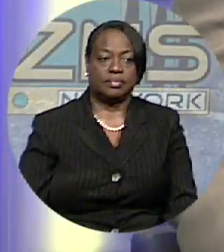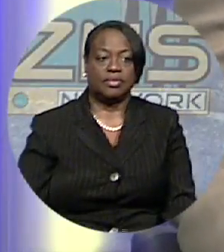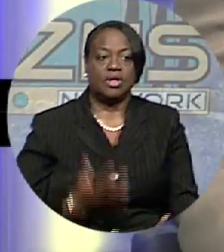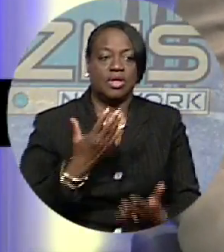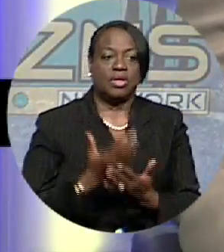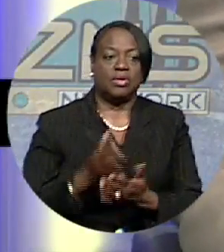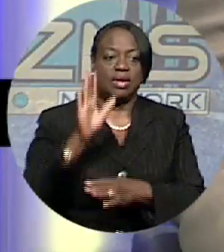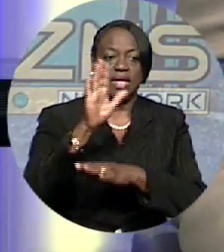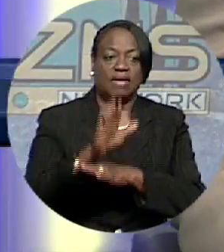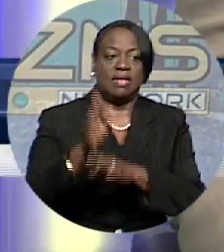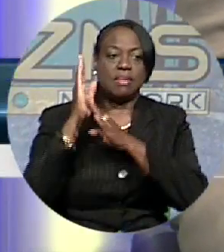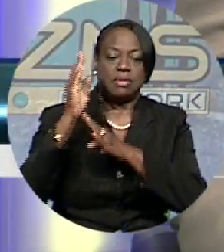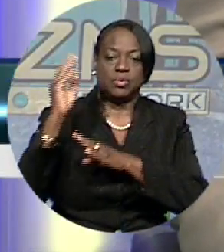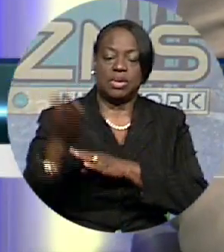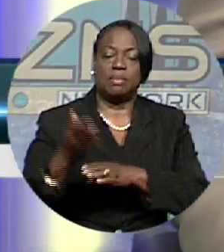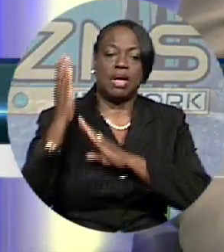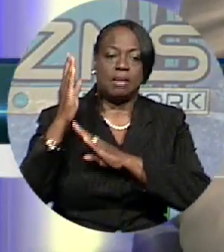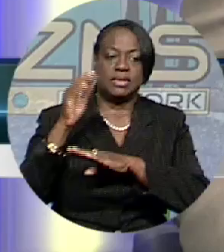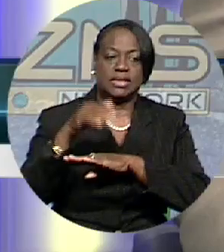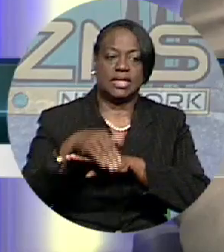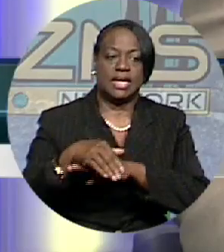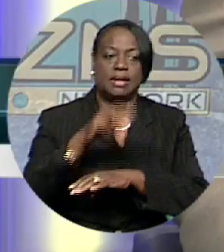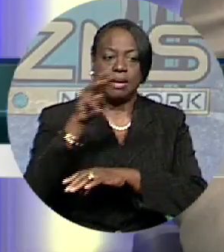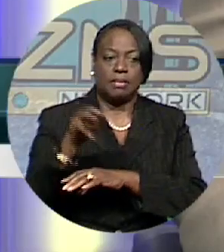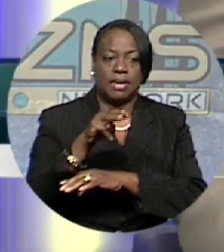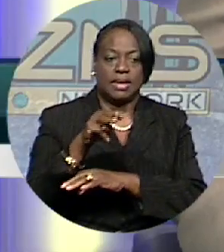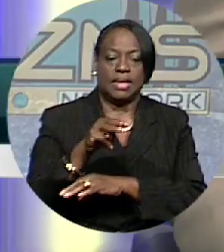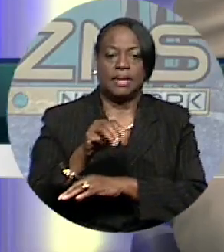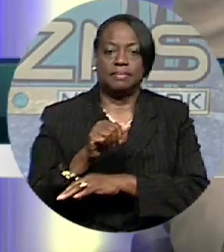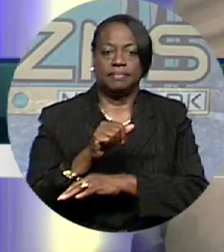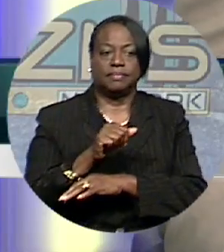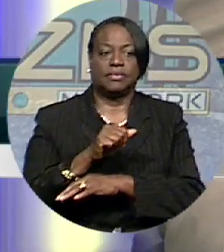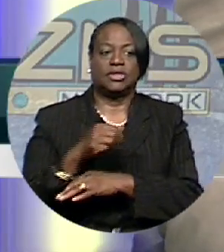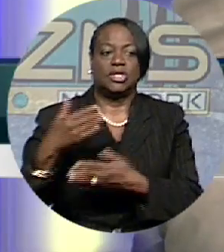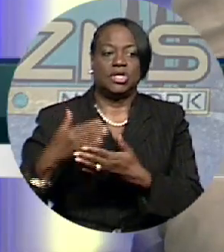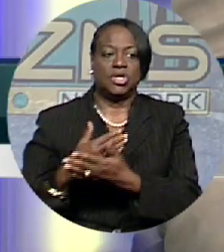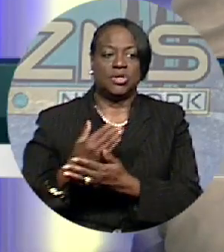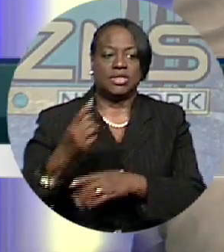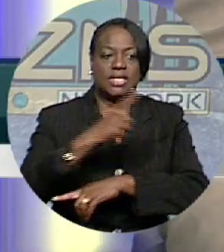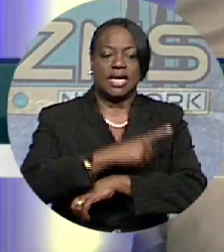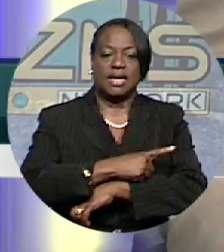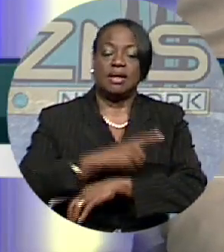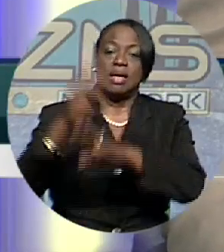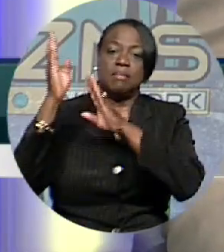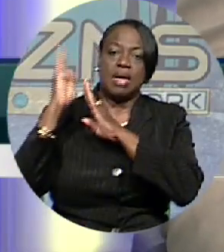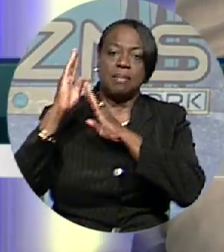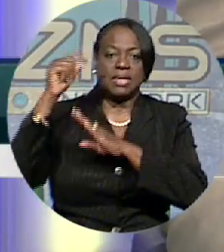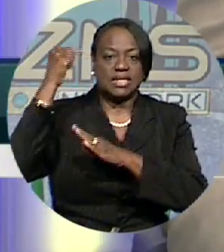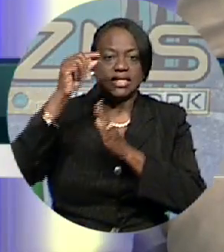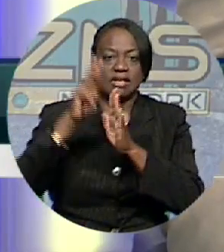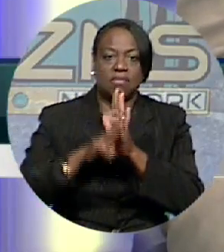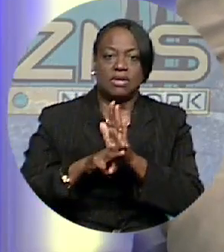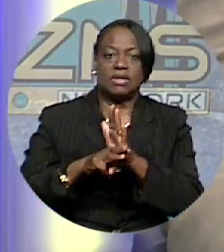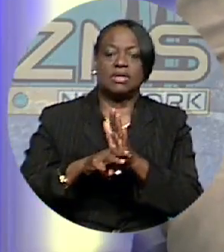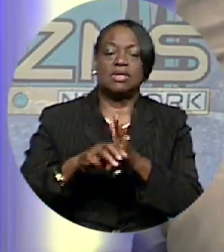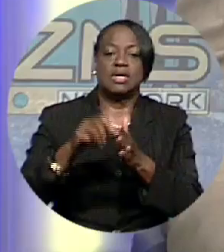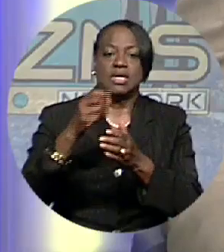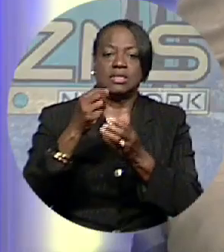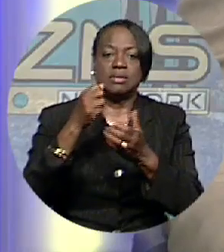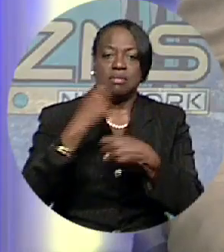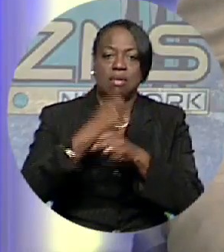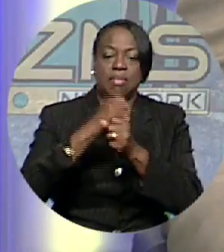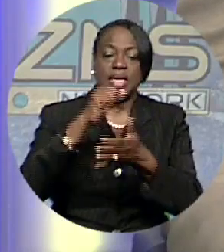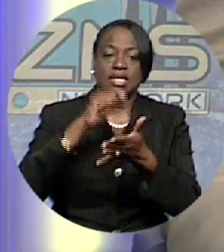Good evening, Bahamas. Welcome to the Bahamas Tonight Monday. I'm Altavis Munnings. Topping the news tonight, the Bahamas government moving to solidify this country's